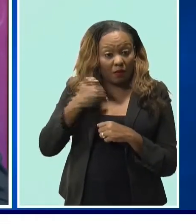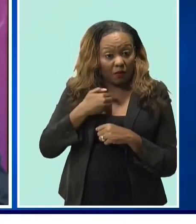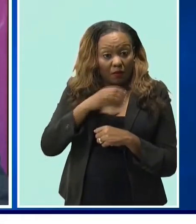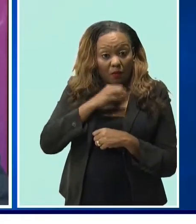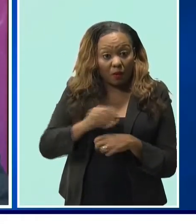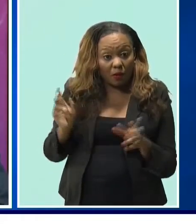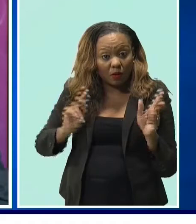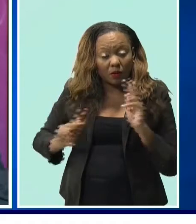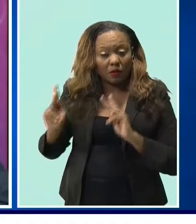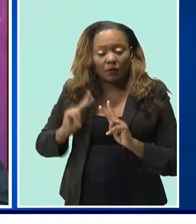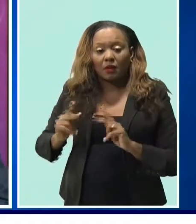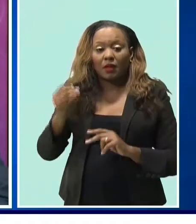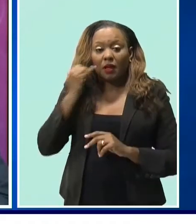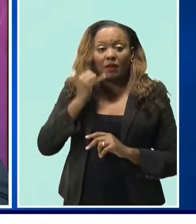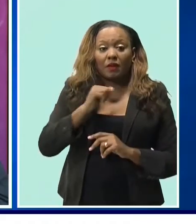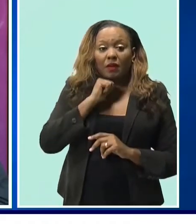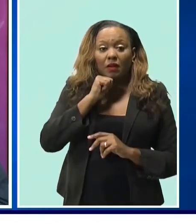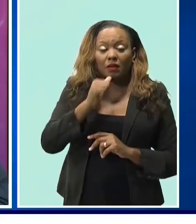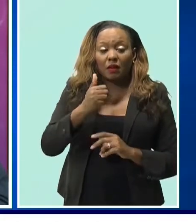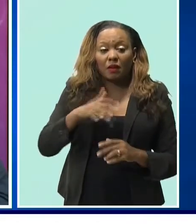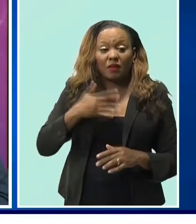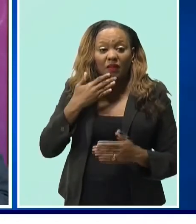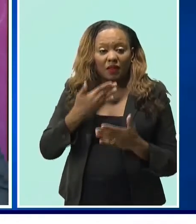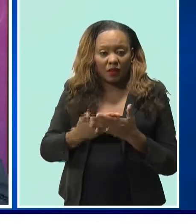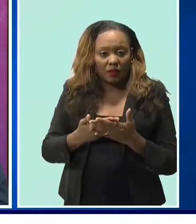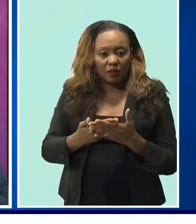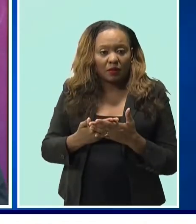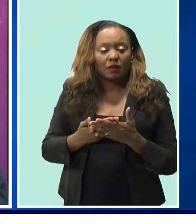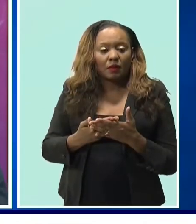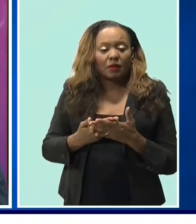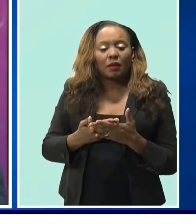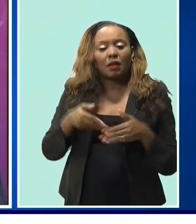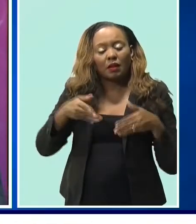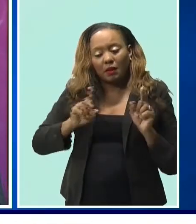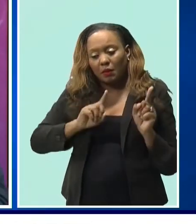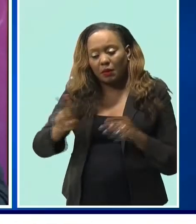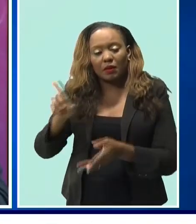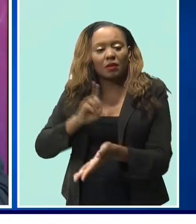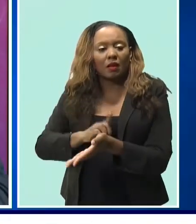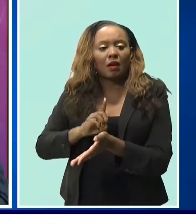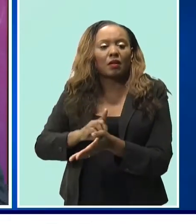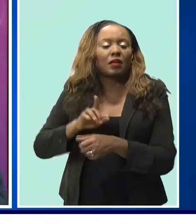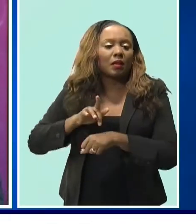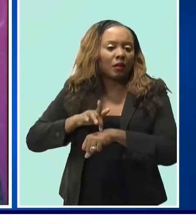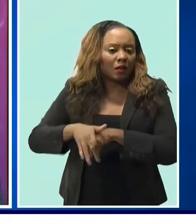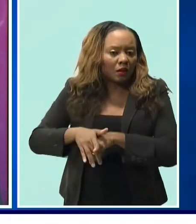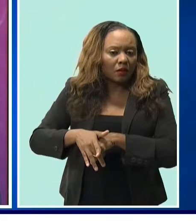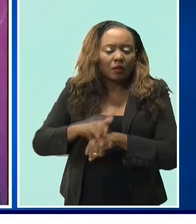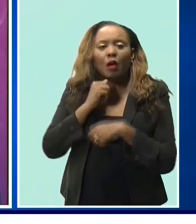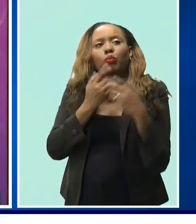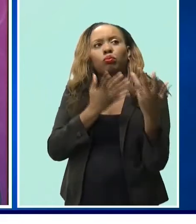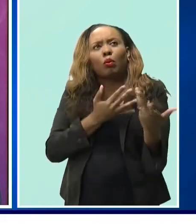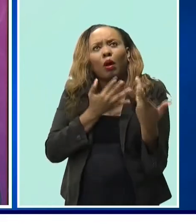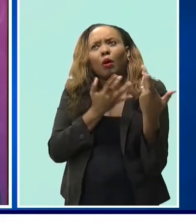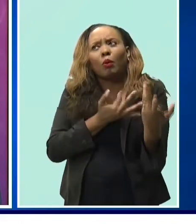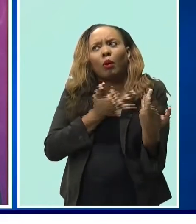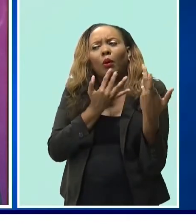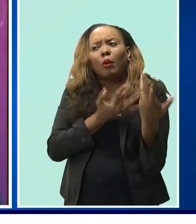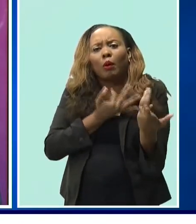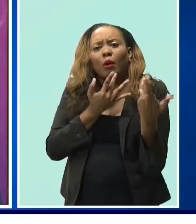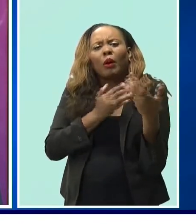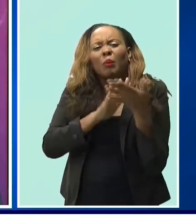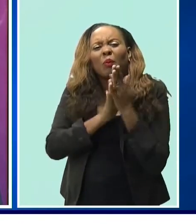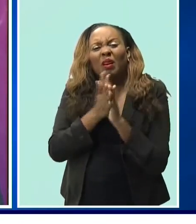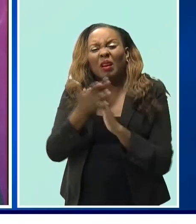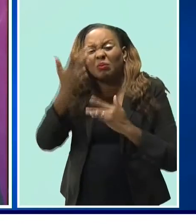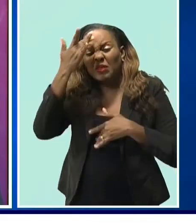population, you see they're unwell, try to present for medical care quite earlier, as opposed to wait for much later, because the presentations